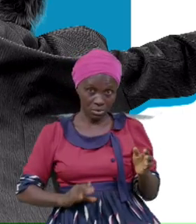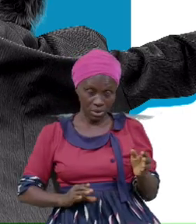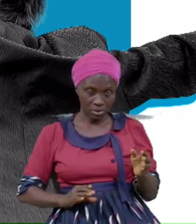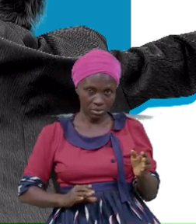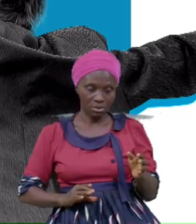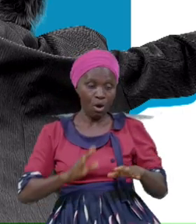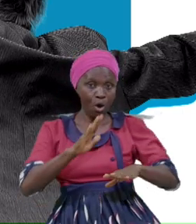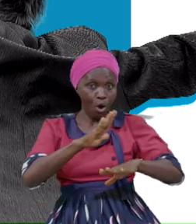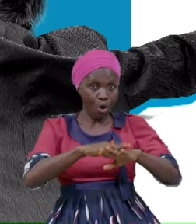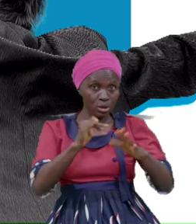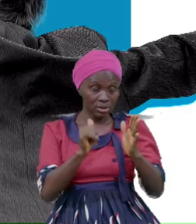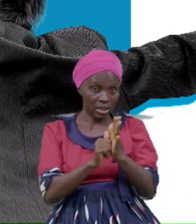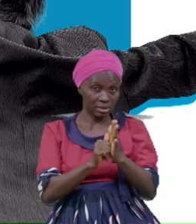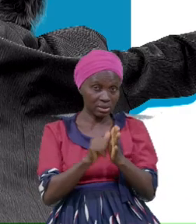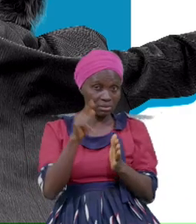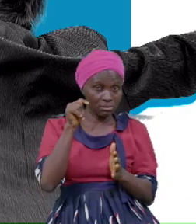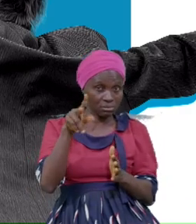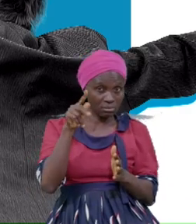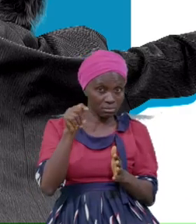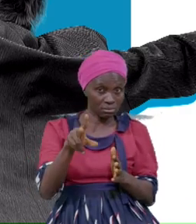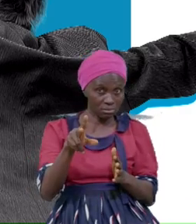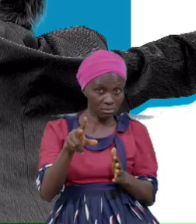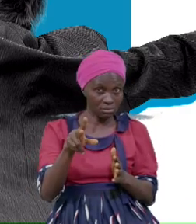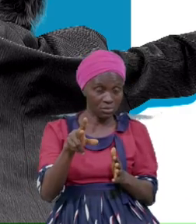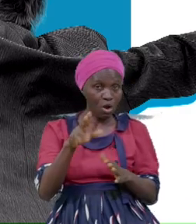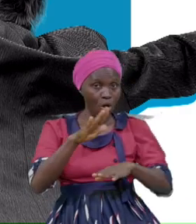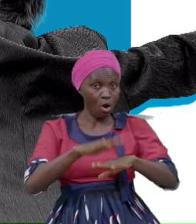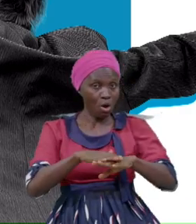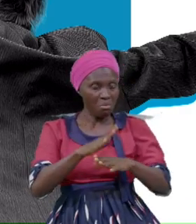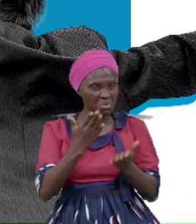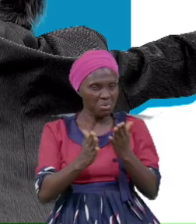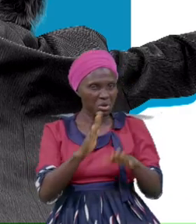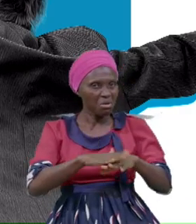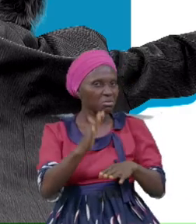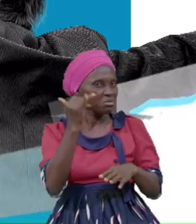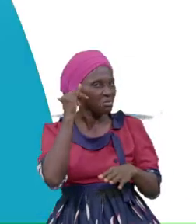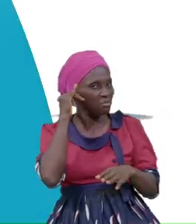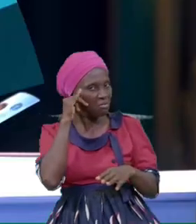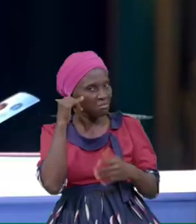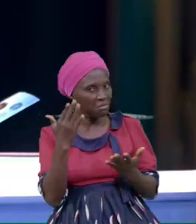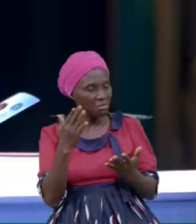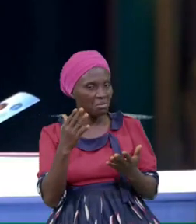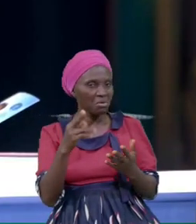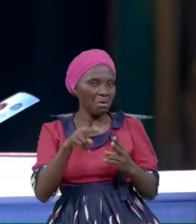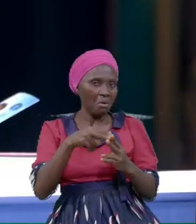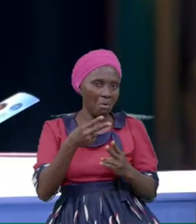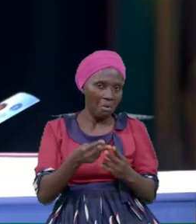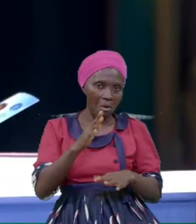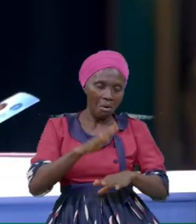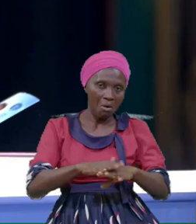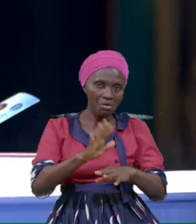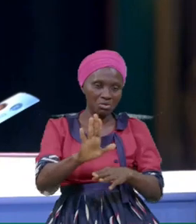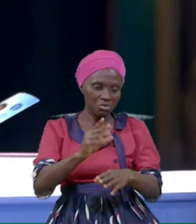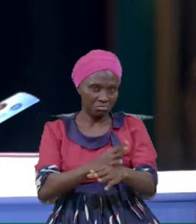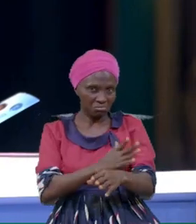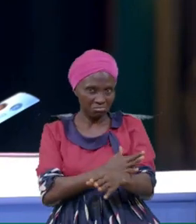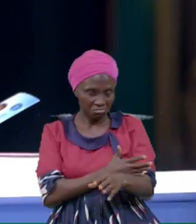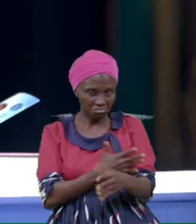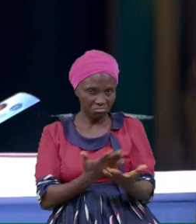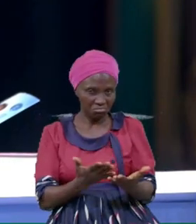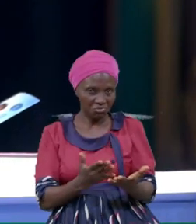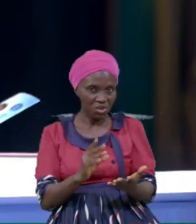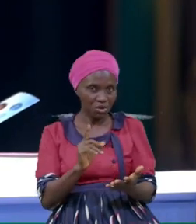there on your set or the system with which you receive the